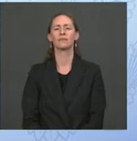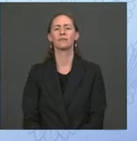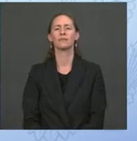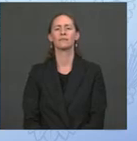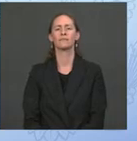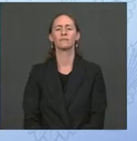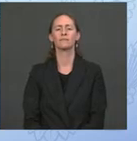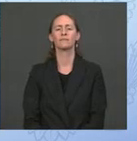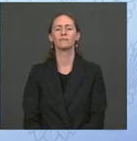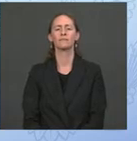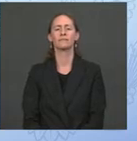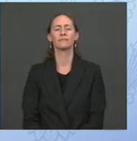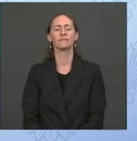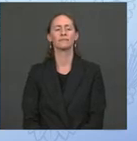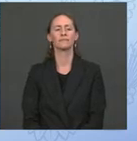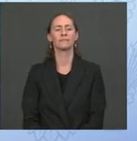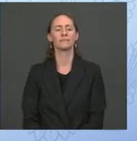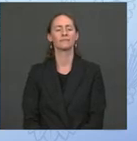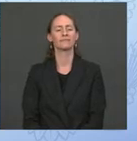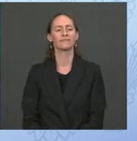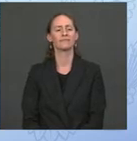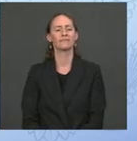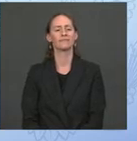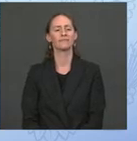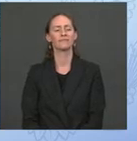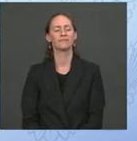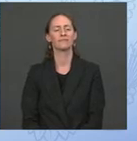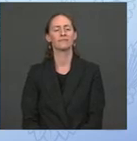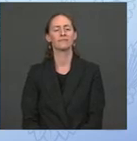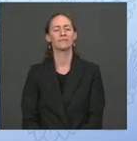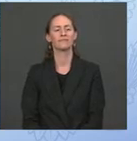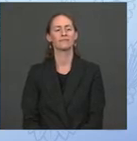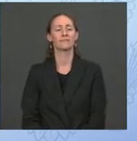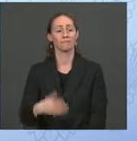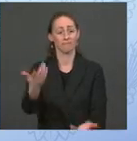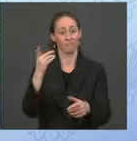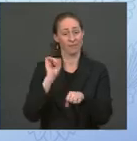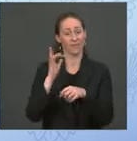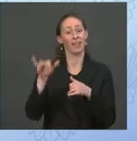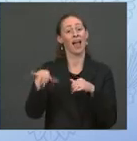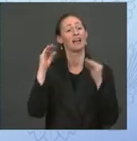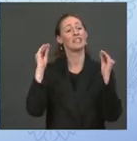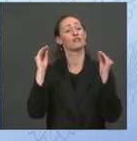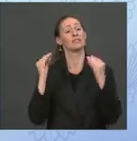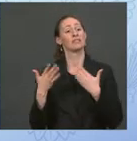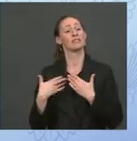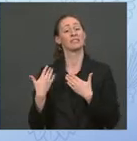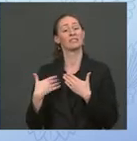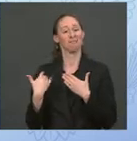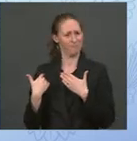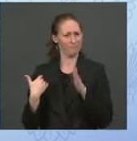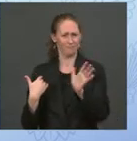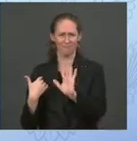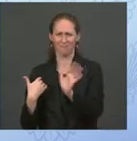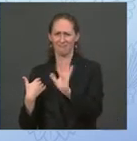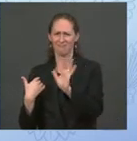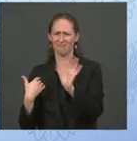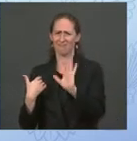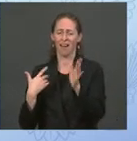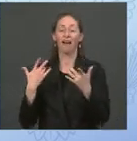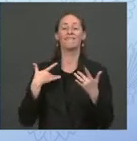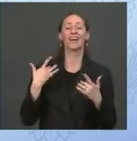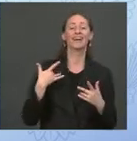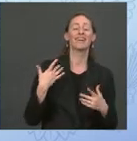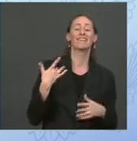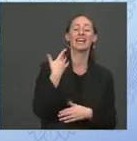We don't do this job because it's easy. We don't do it because it brings us fame and fortune, that's